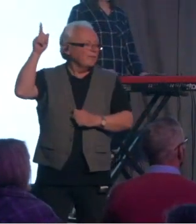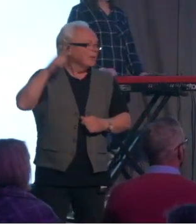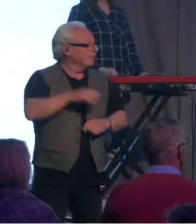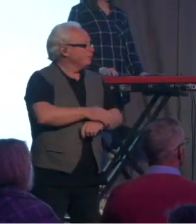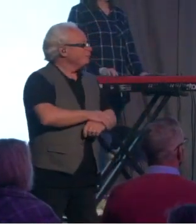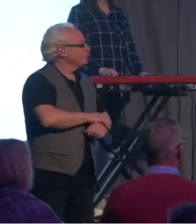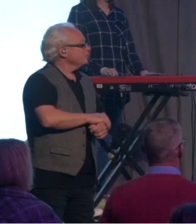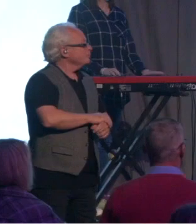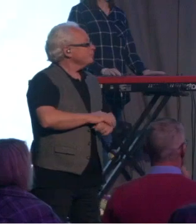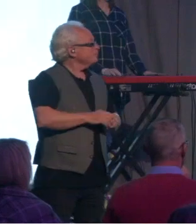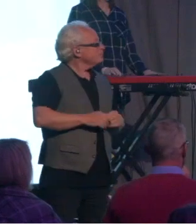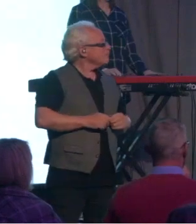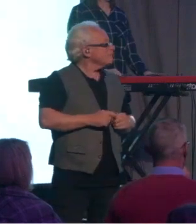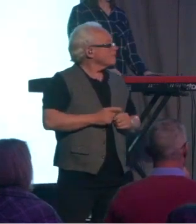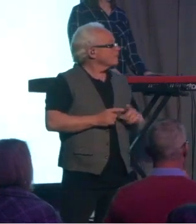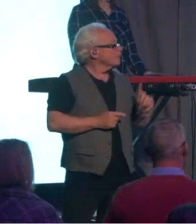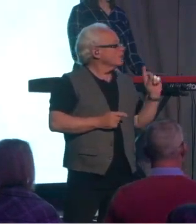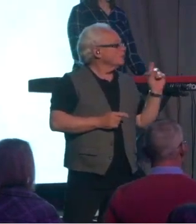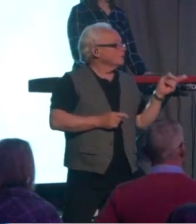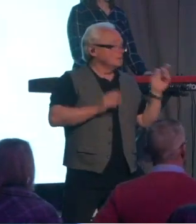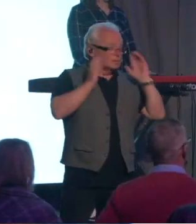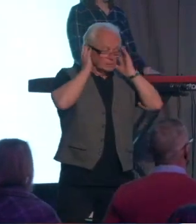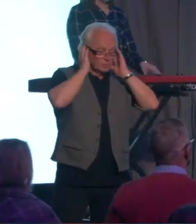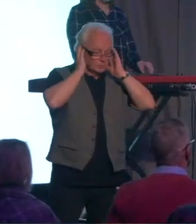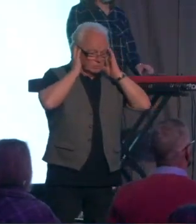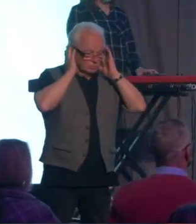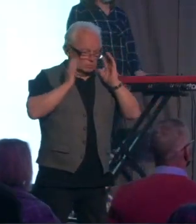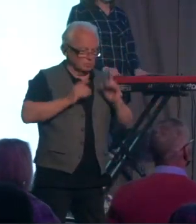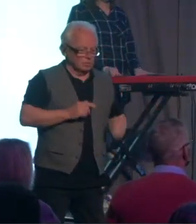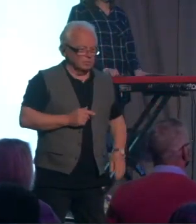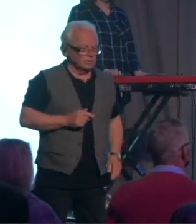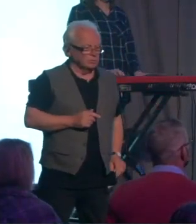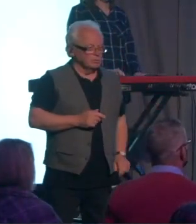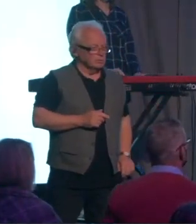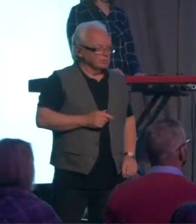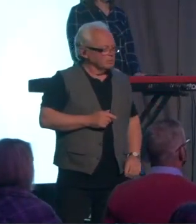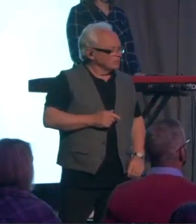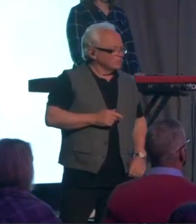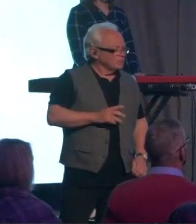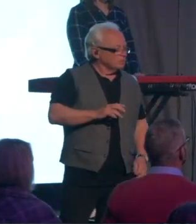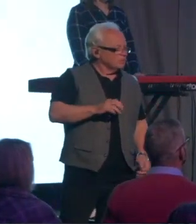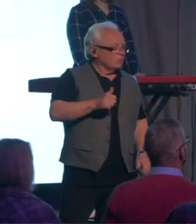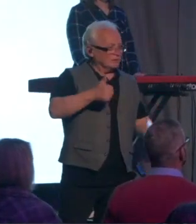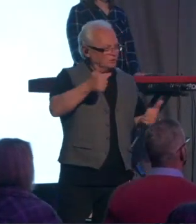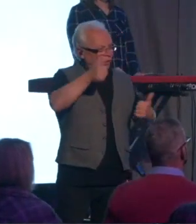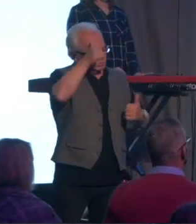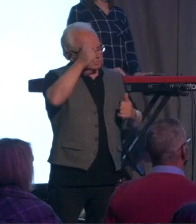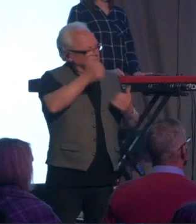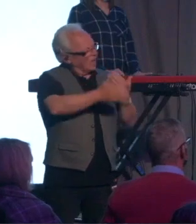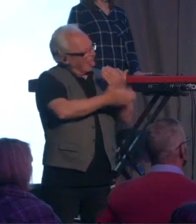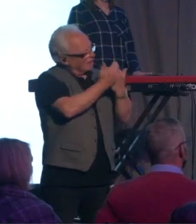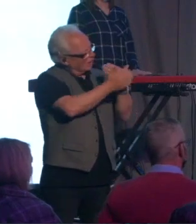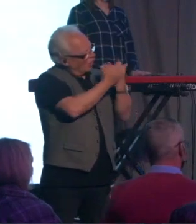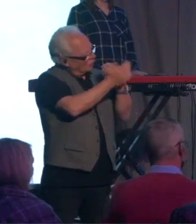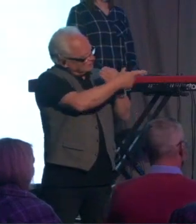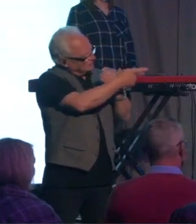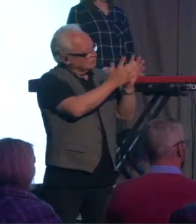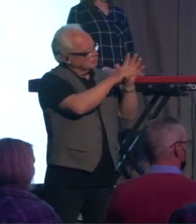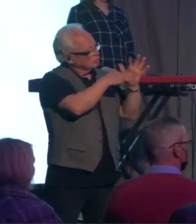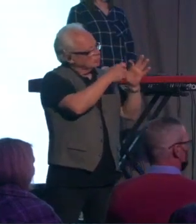eat the bread, that he could eat the bread of the sweat of another man's brow. That's the gospel today. But let's encourage Jade for that message that she's